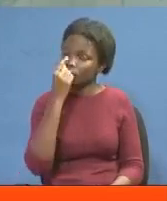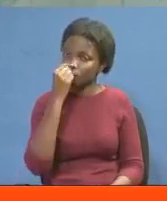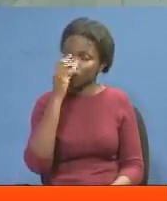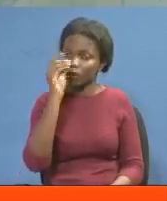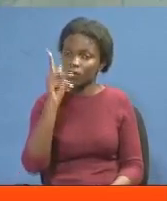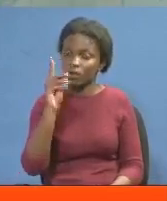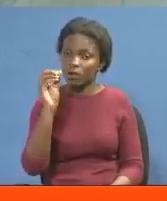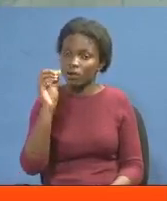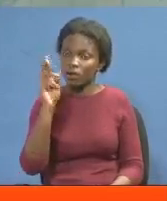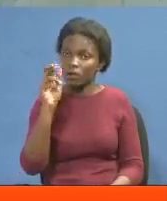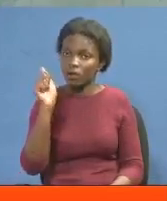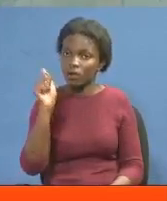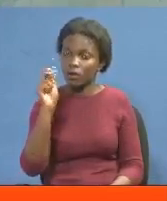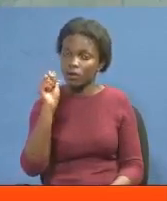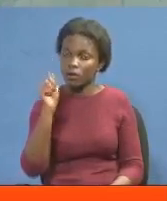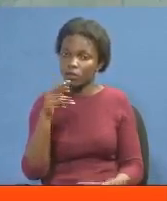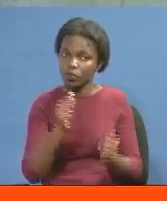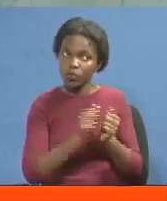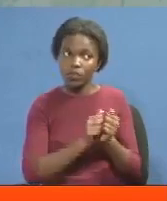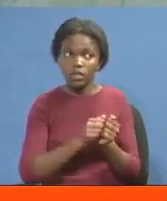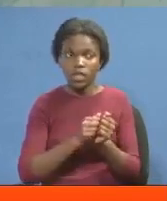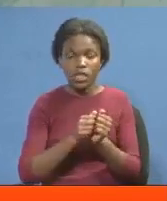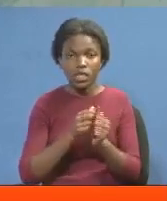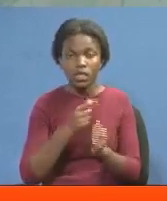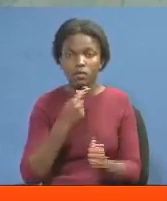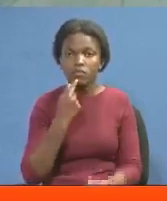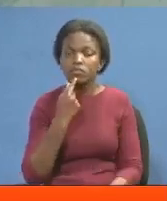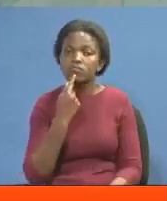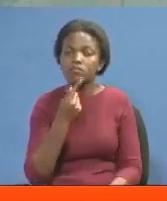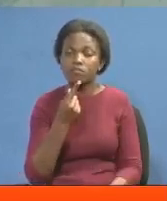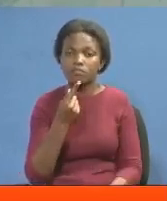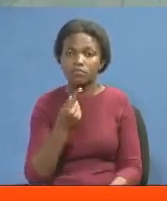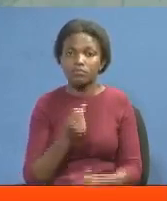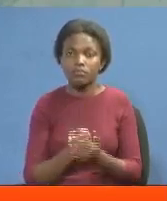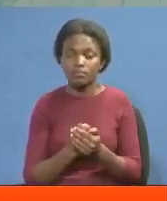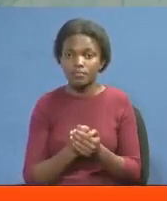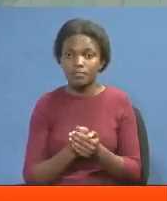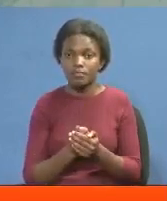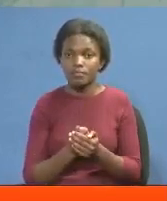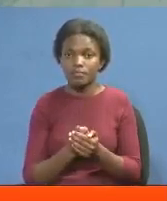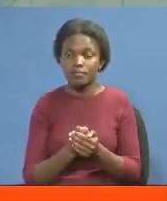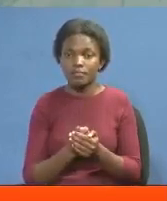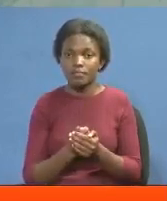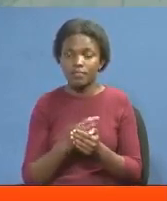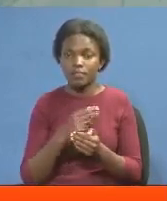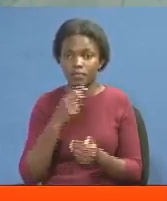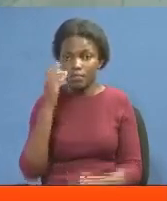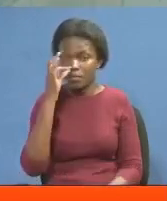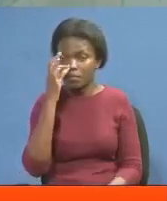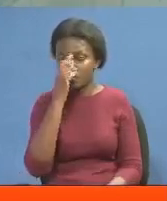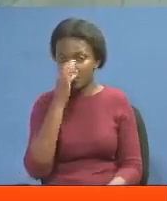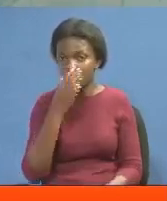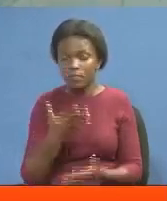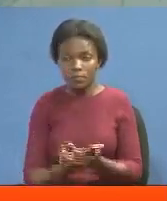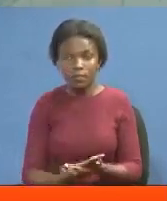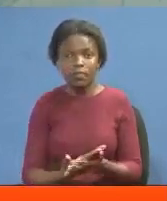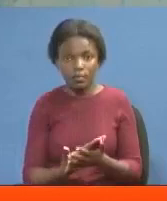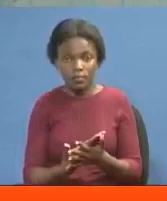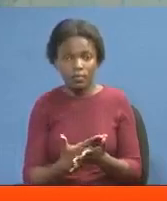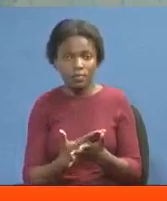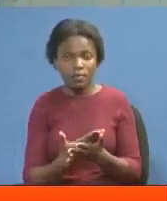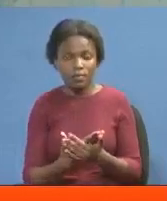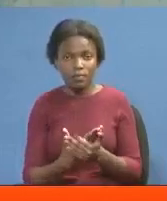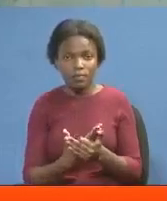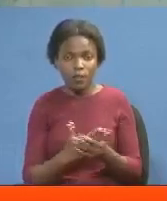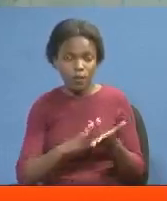Garang, and his friendship with Moi. Then bring Salva Kiir and Mwai Kibaki, and later it's first